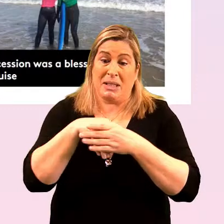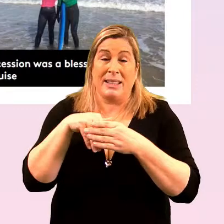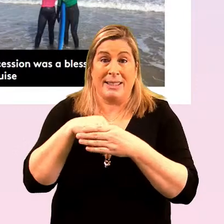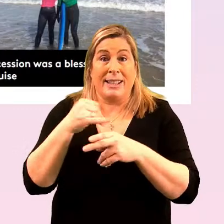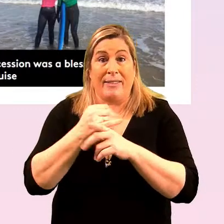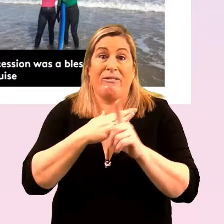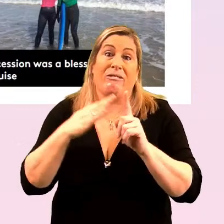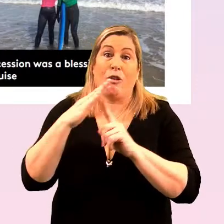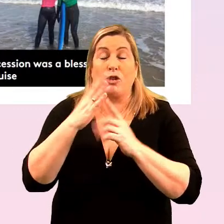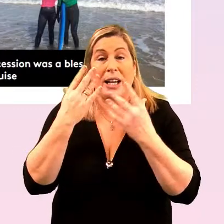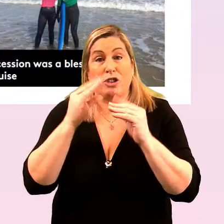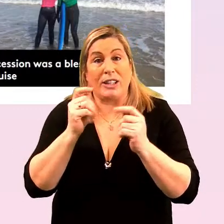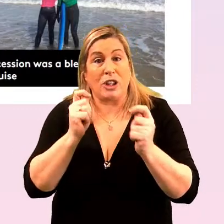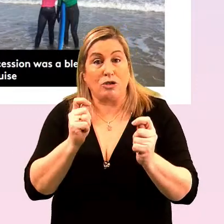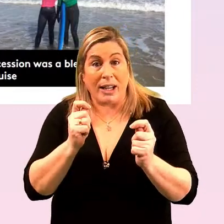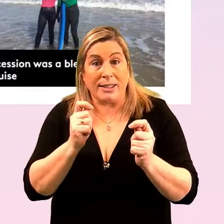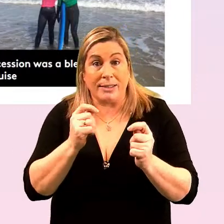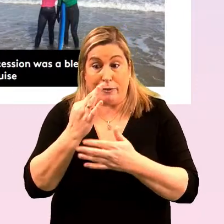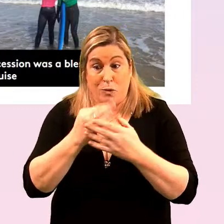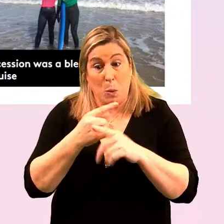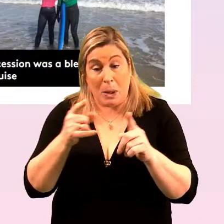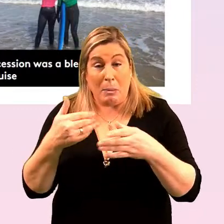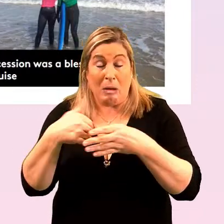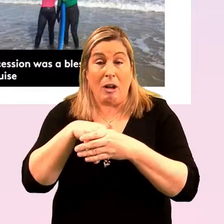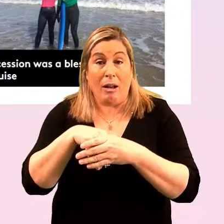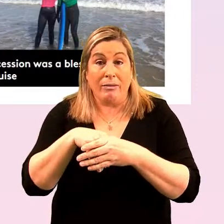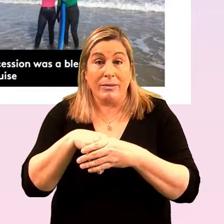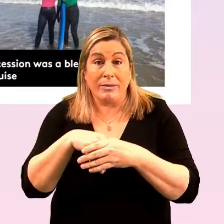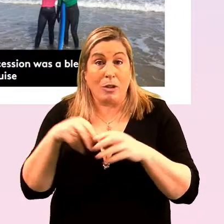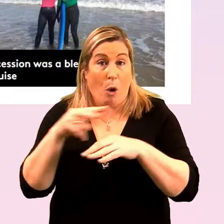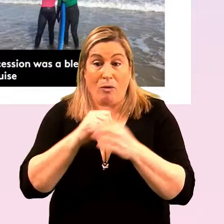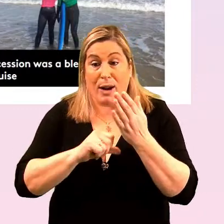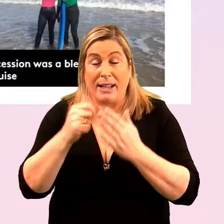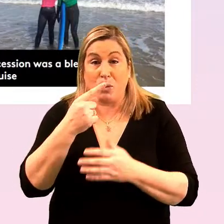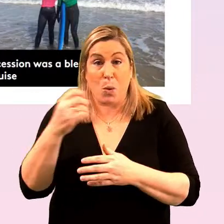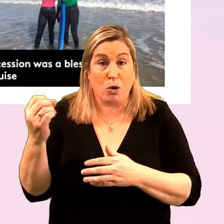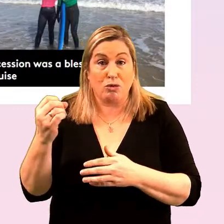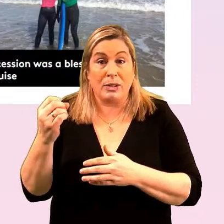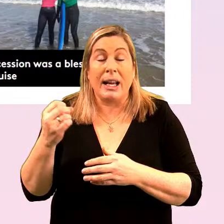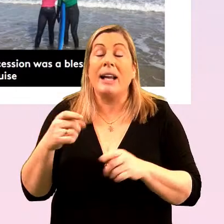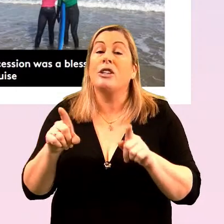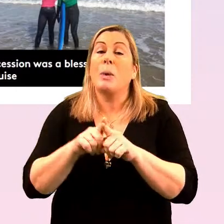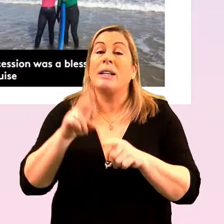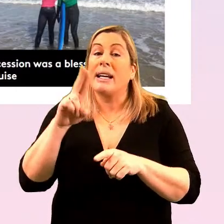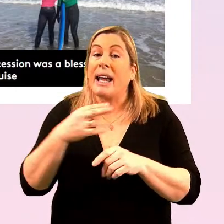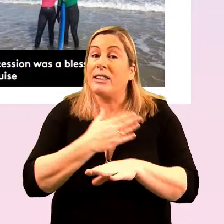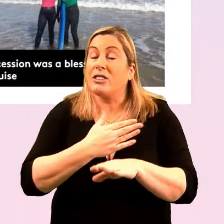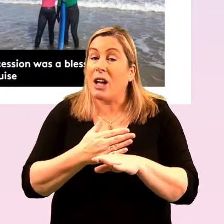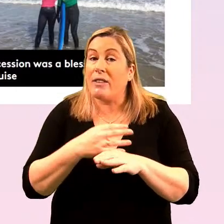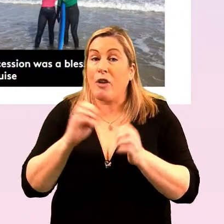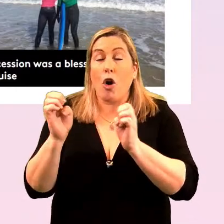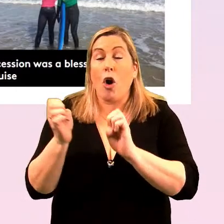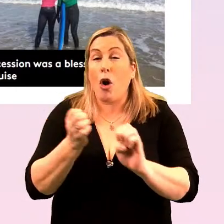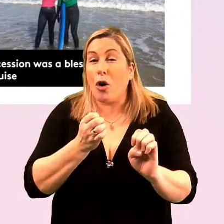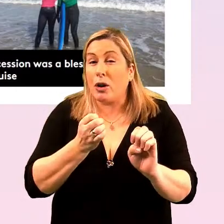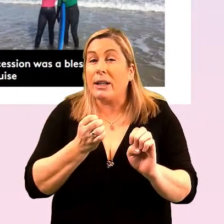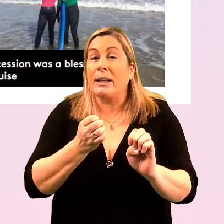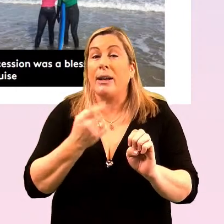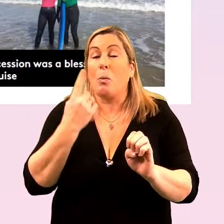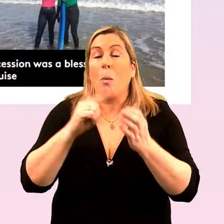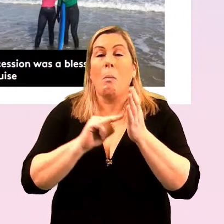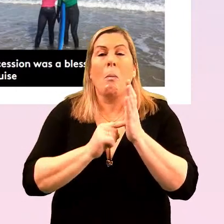and training, quite a number of them. And also you can start from quite early. And just to pick up on the point